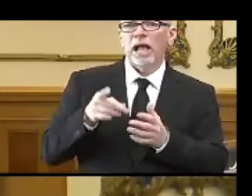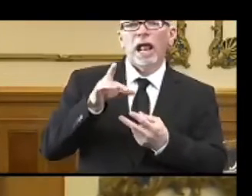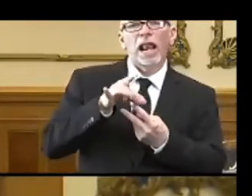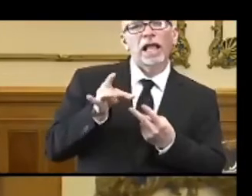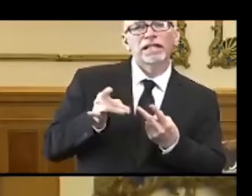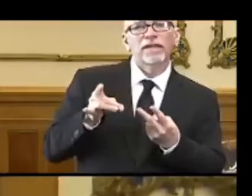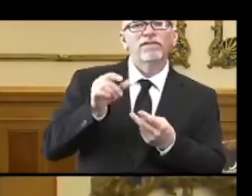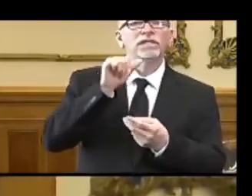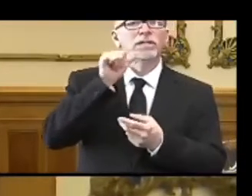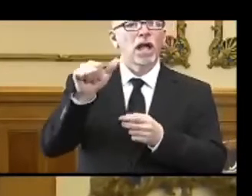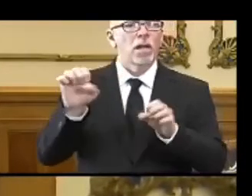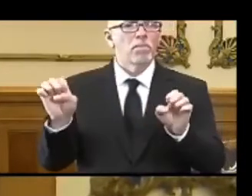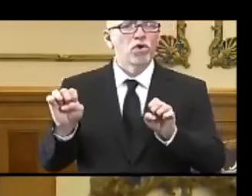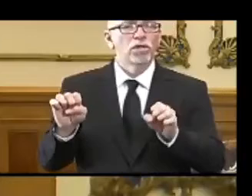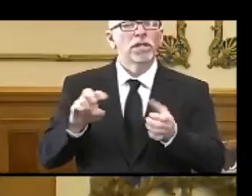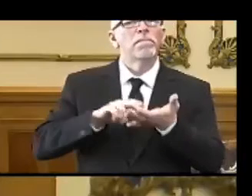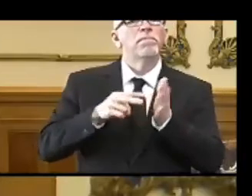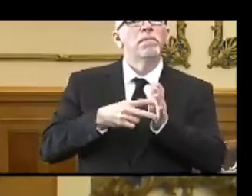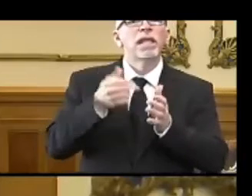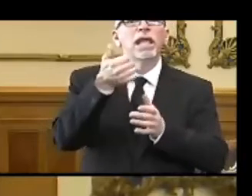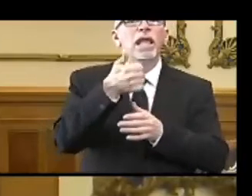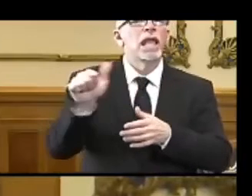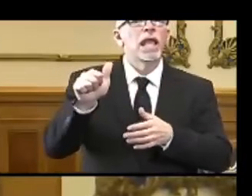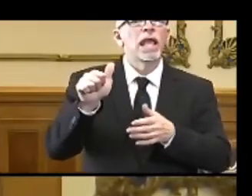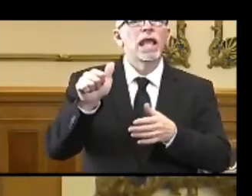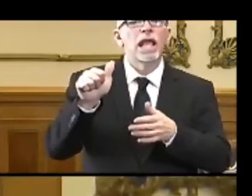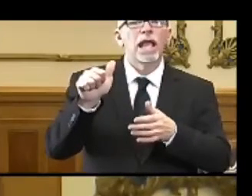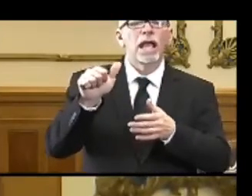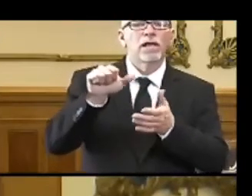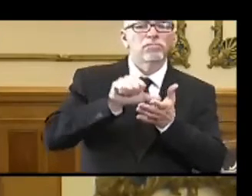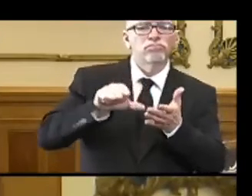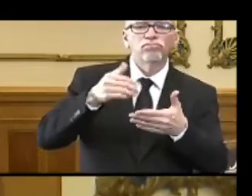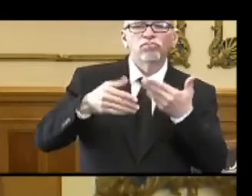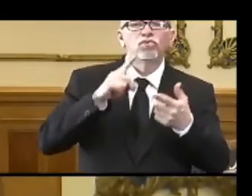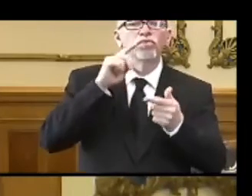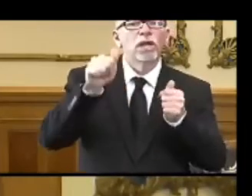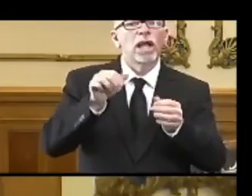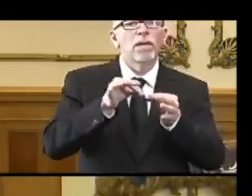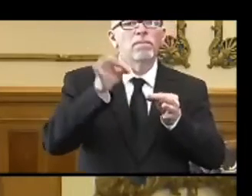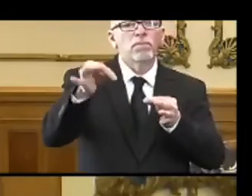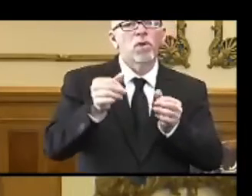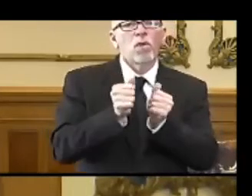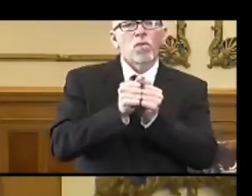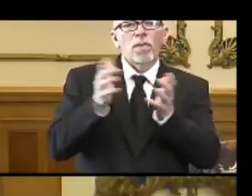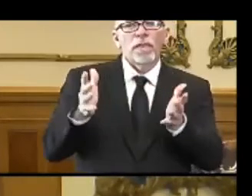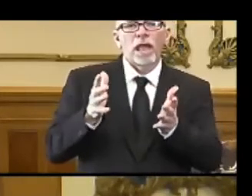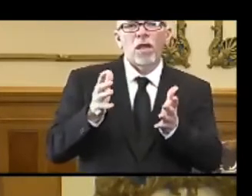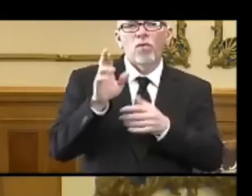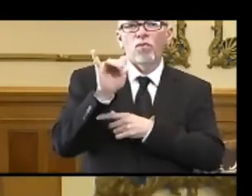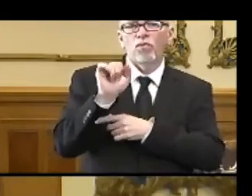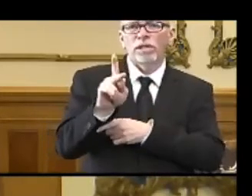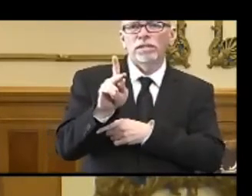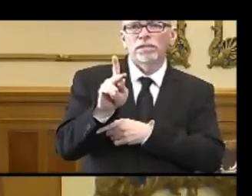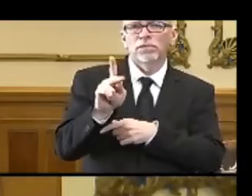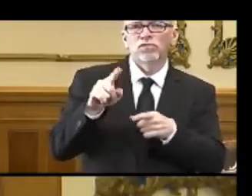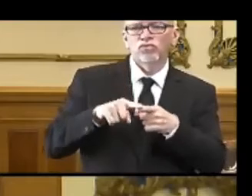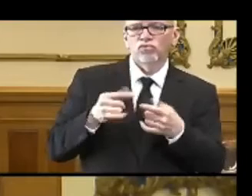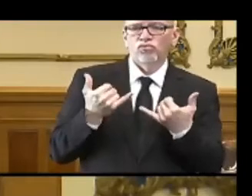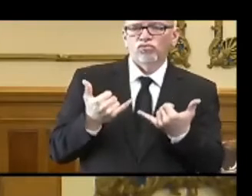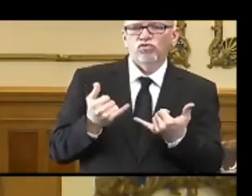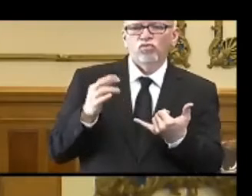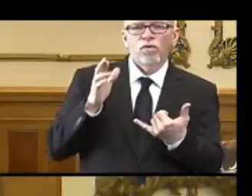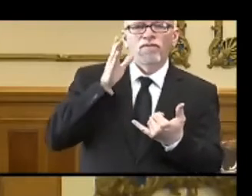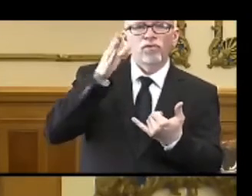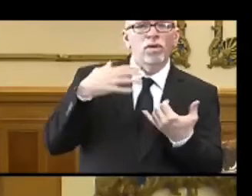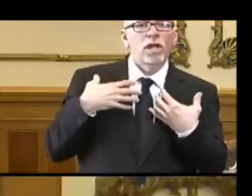and non-urgent is any procedure that can be postponed without undue risk to the current or